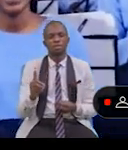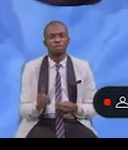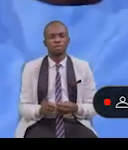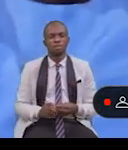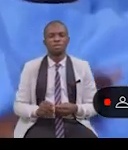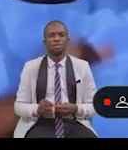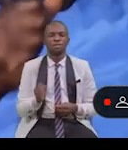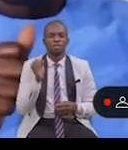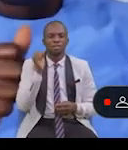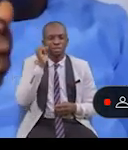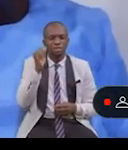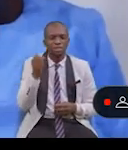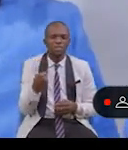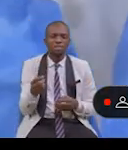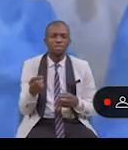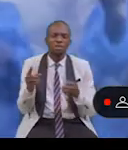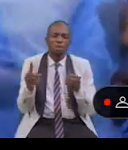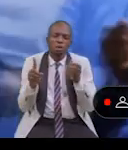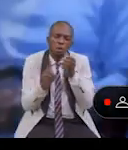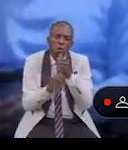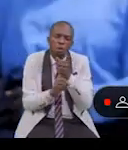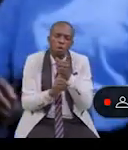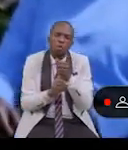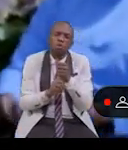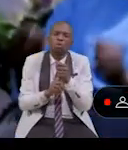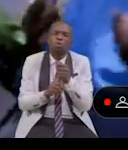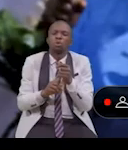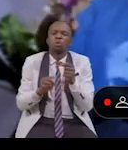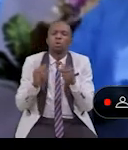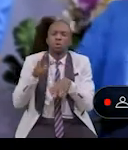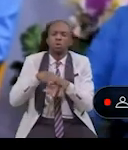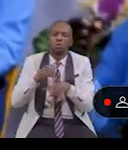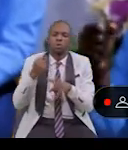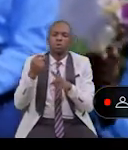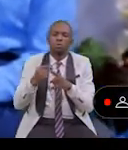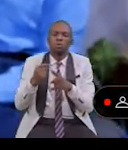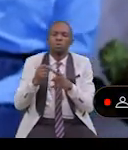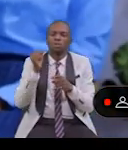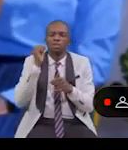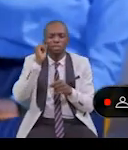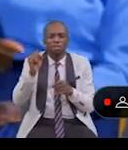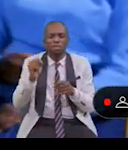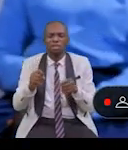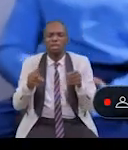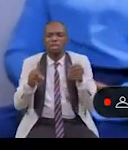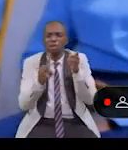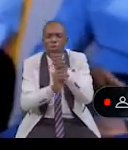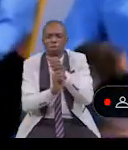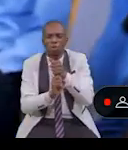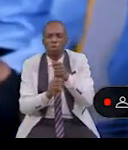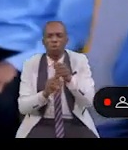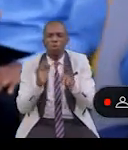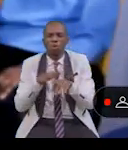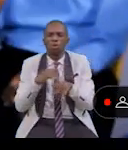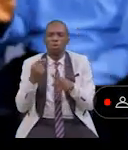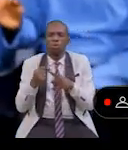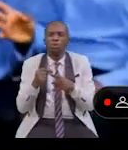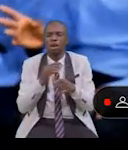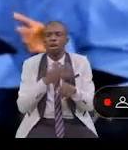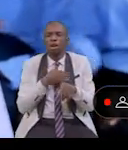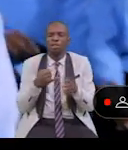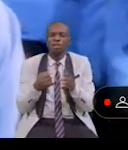whole. She laid hold on the one, she laid hold on the one, and it's worked